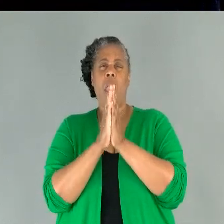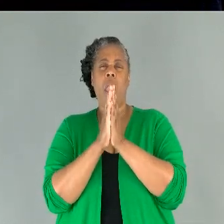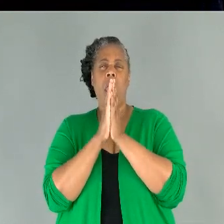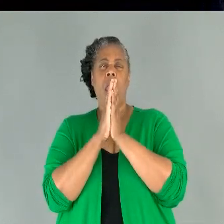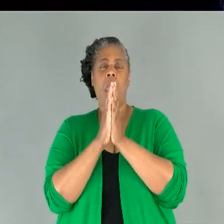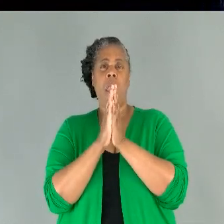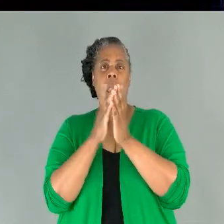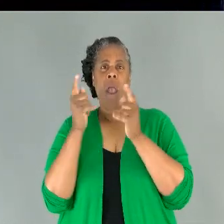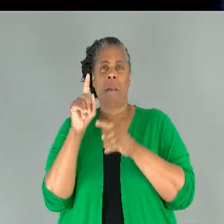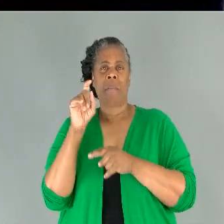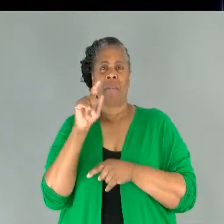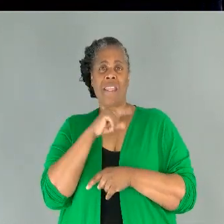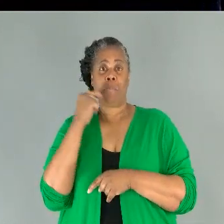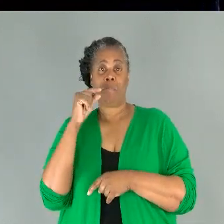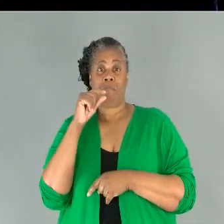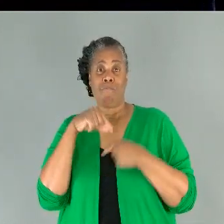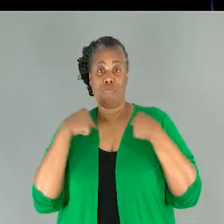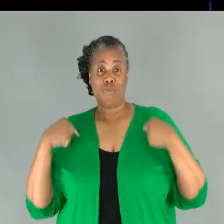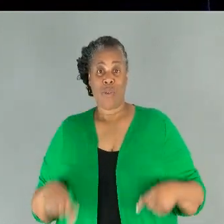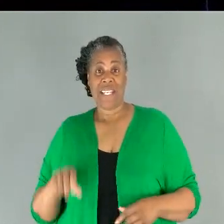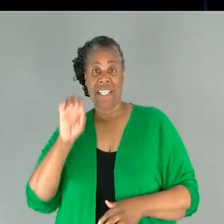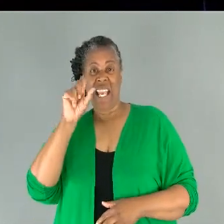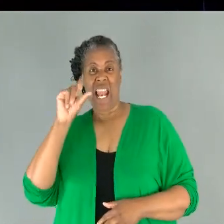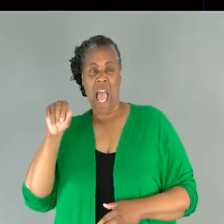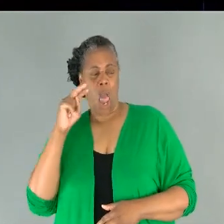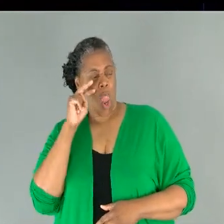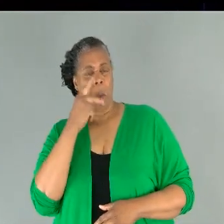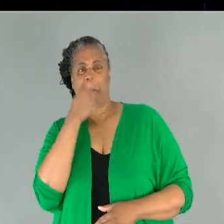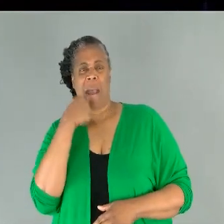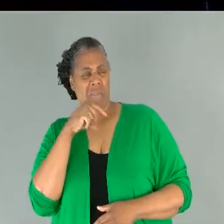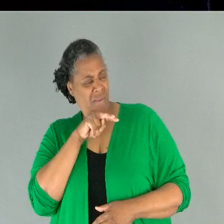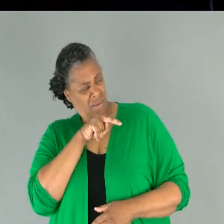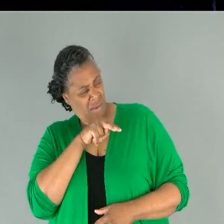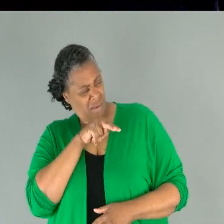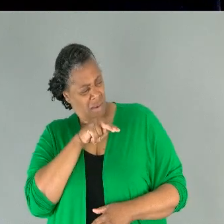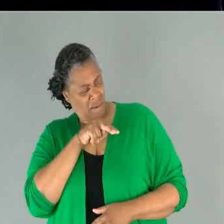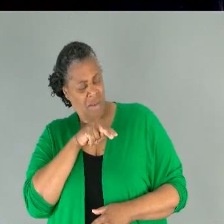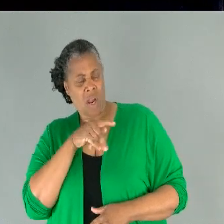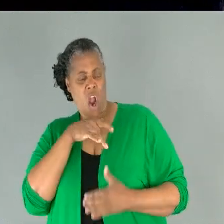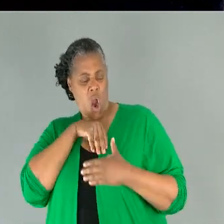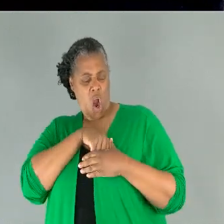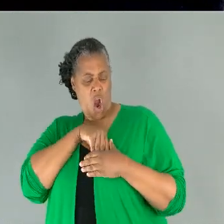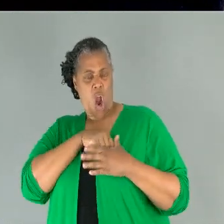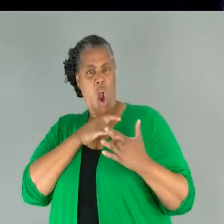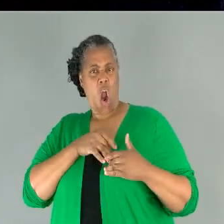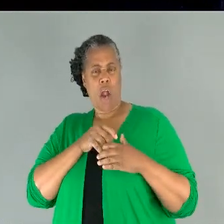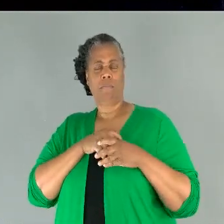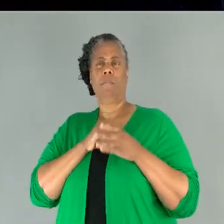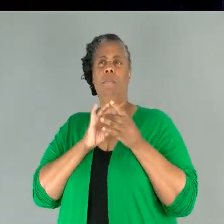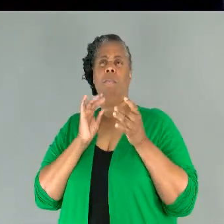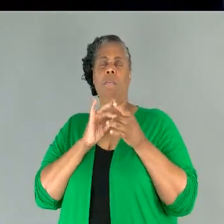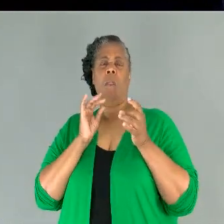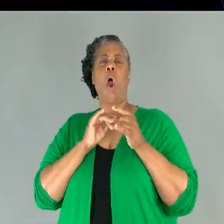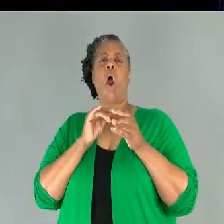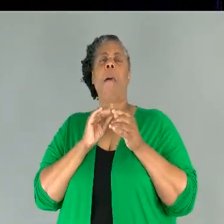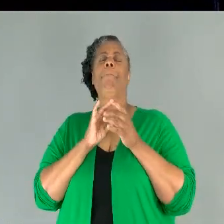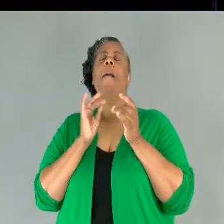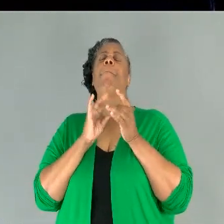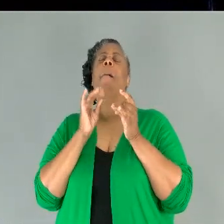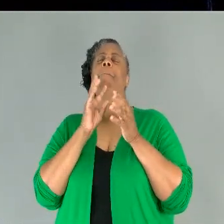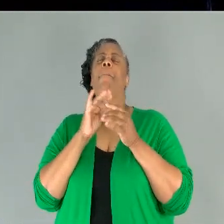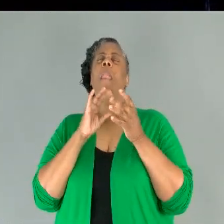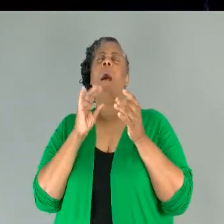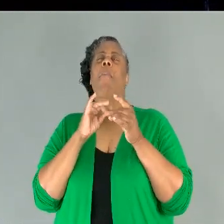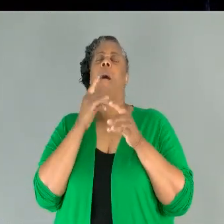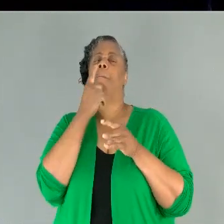praying to the Lord, Eli observed her mouth. Hannah was praying in her heart. Her lips were moving,